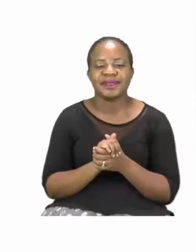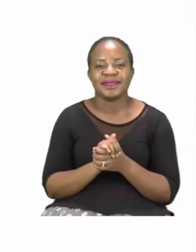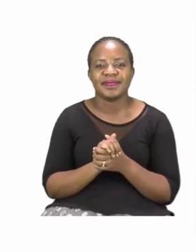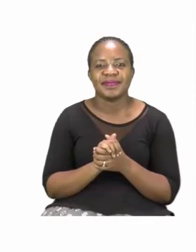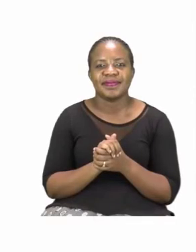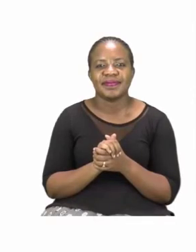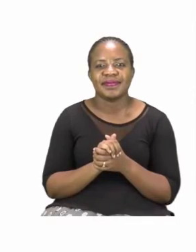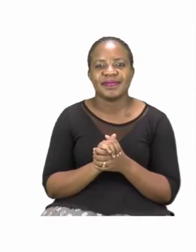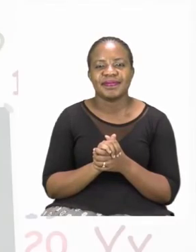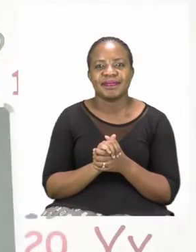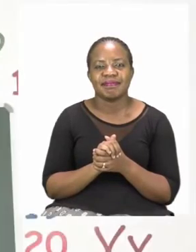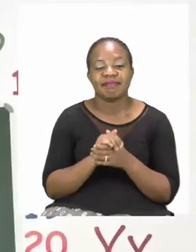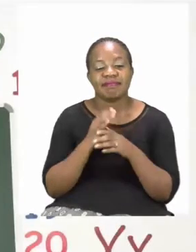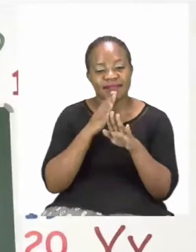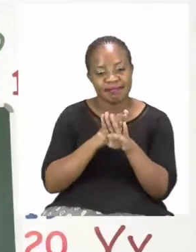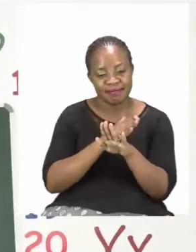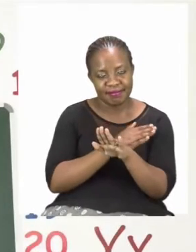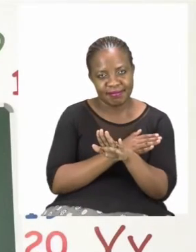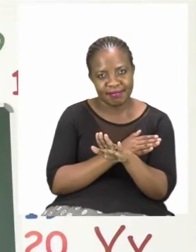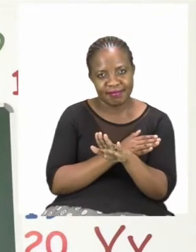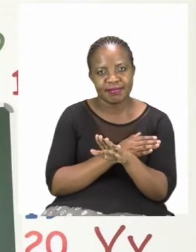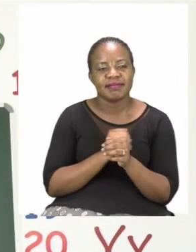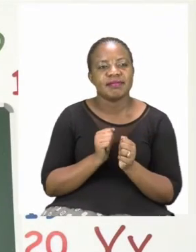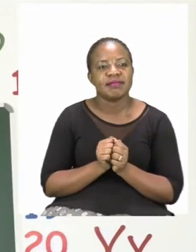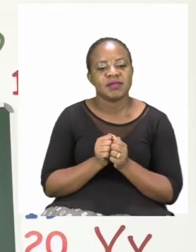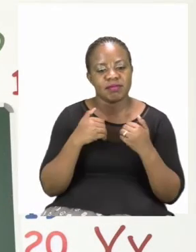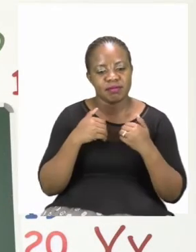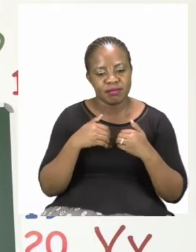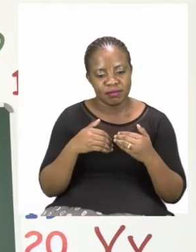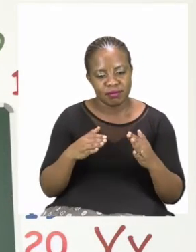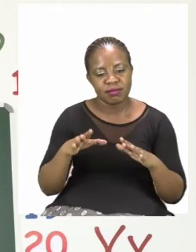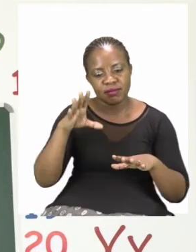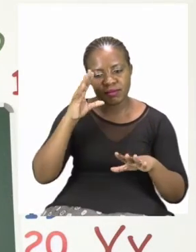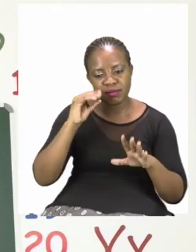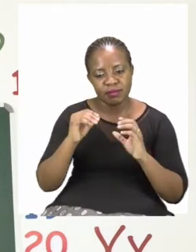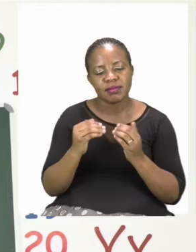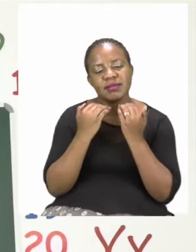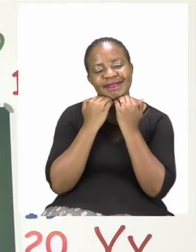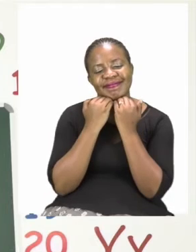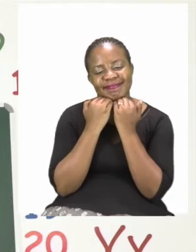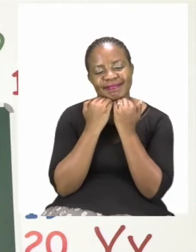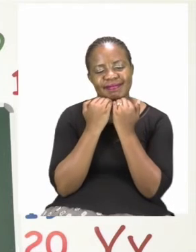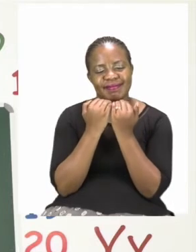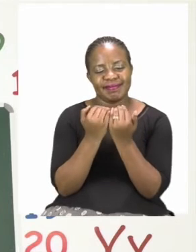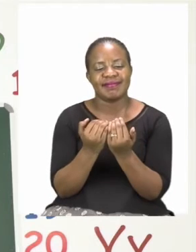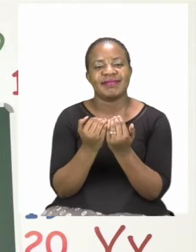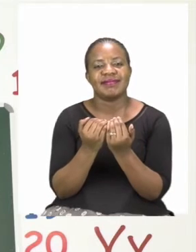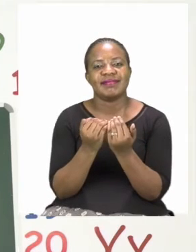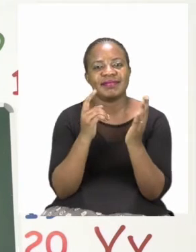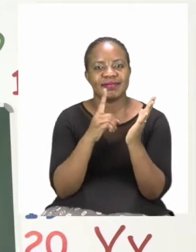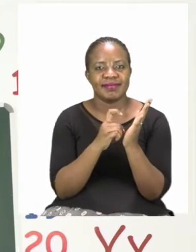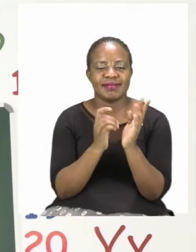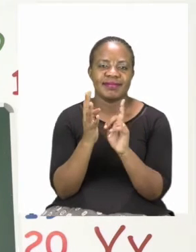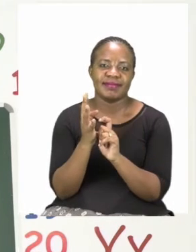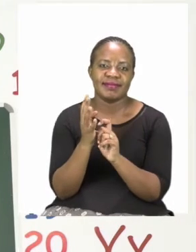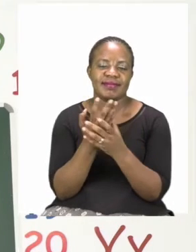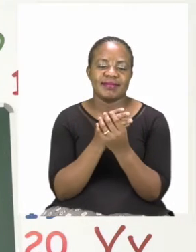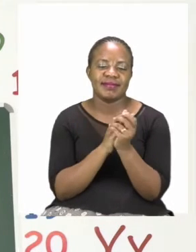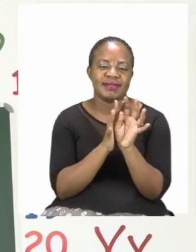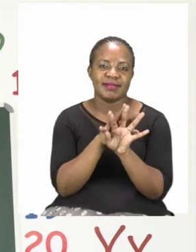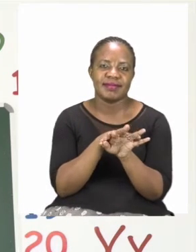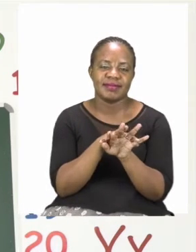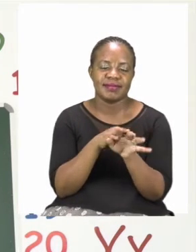what I'm going to do is I'm going to be like, Monique, show me your eyes, show me your nose, show me your... And you need to touch your body part. I want to That see she if you can-